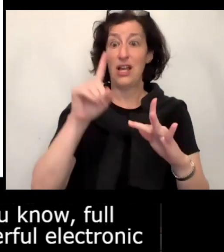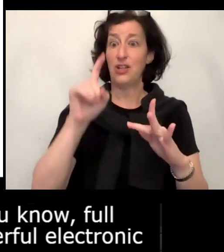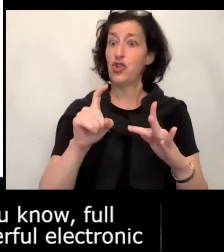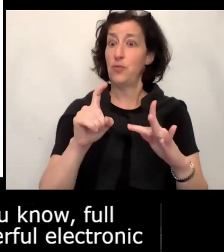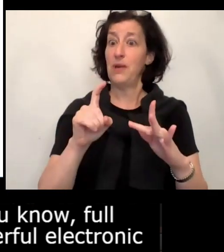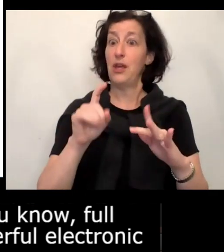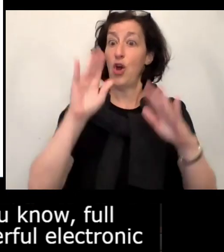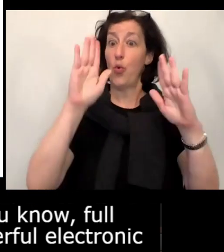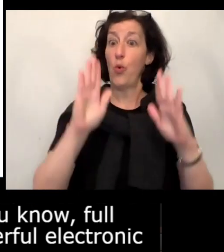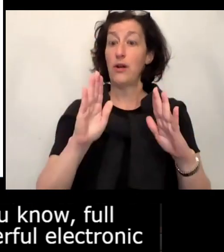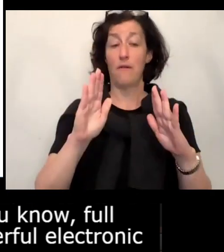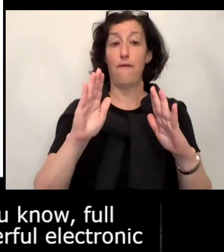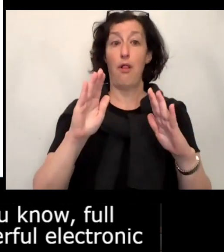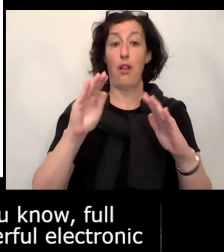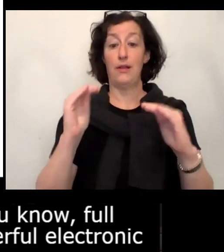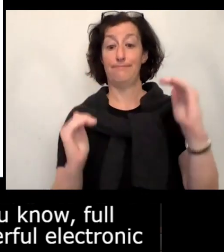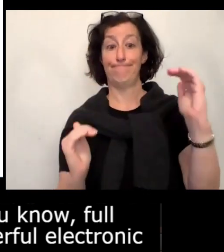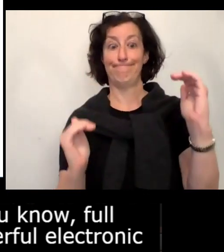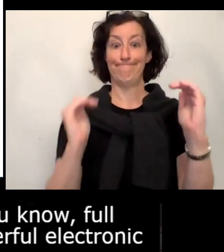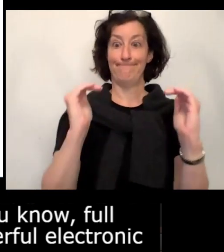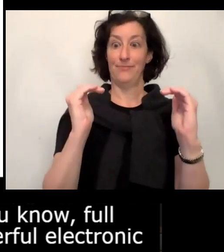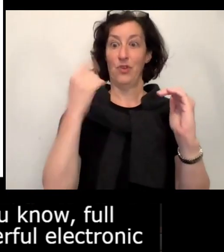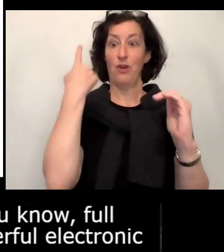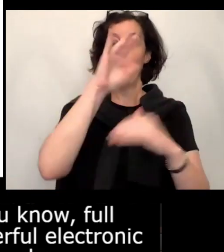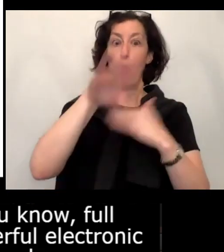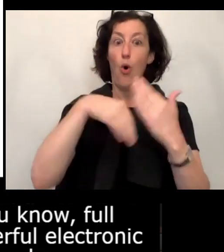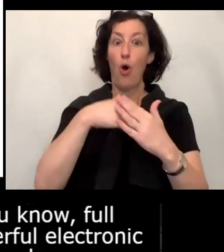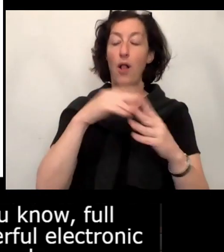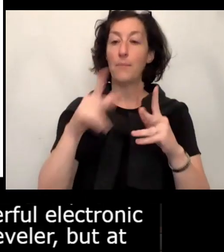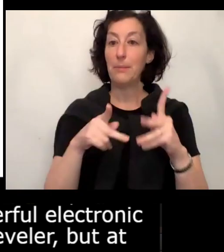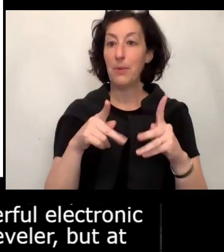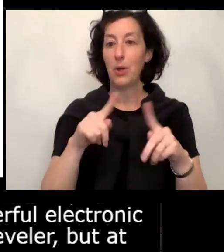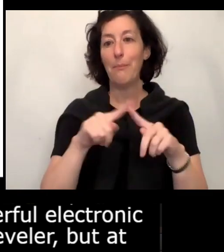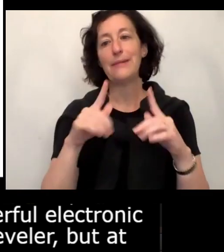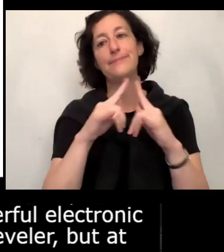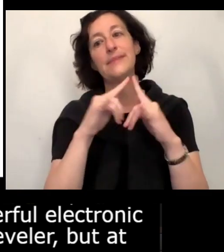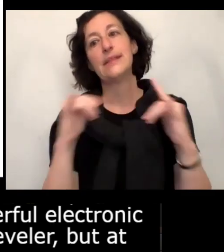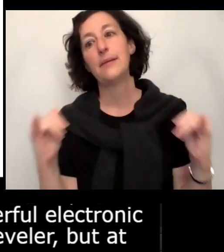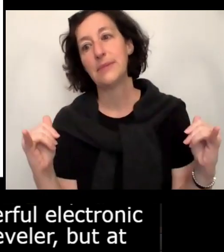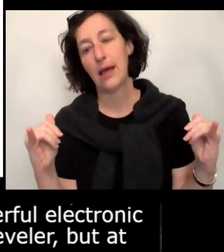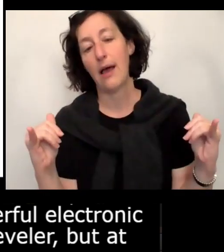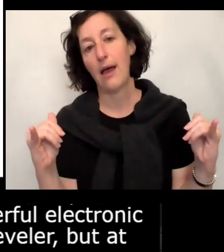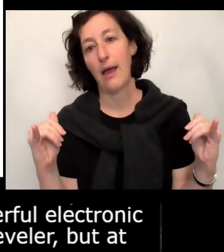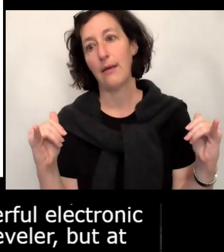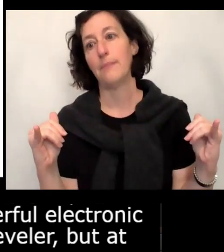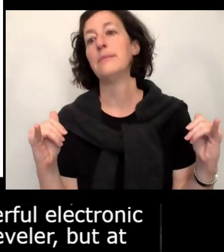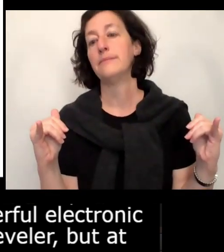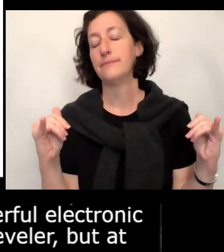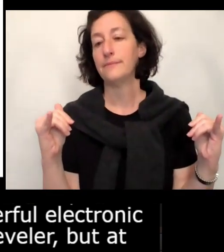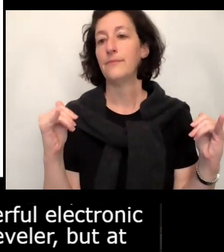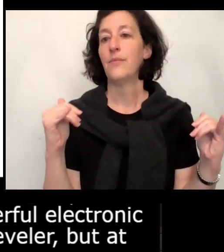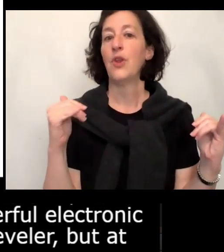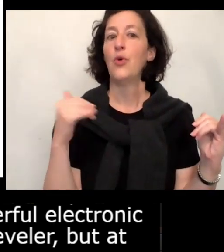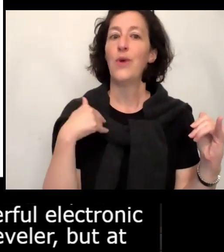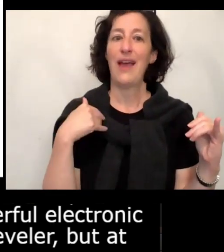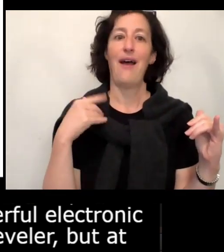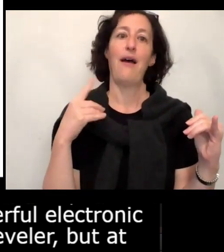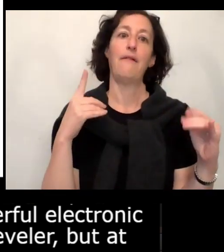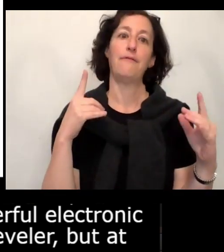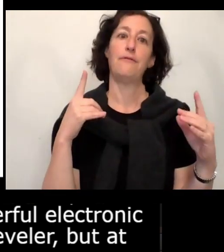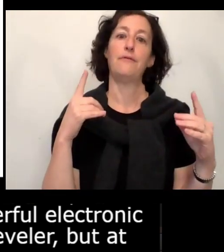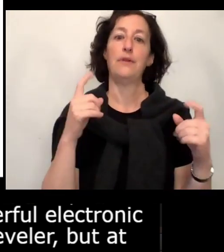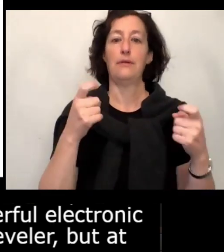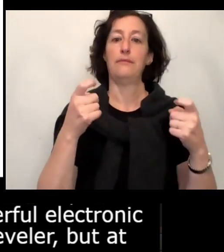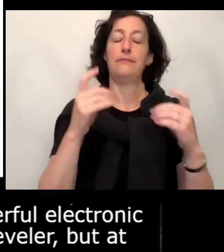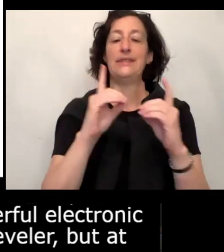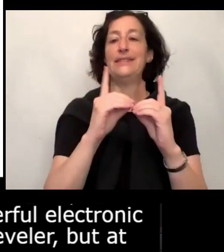leveler, but at the same time it creates all sorts of digital divides between